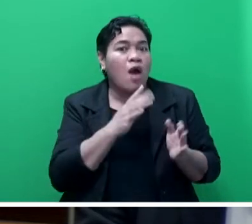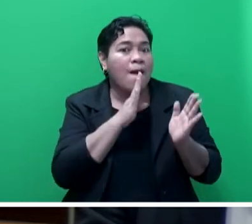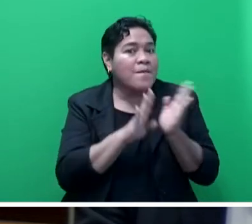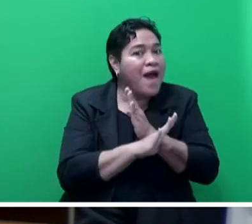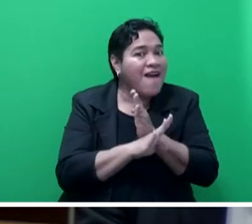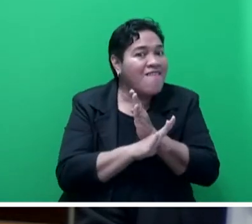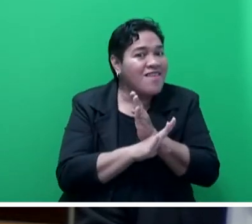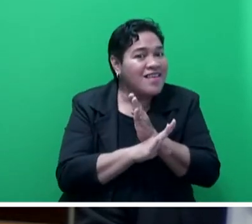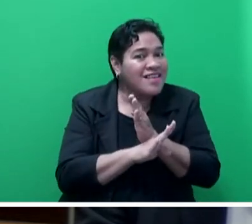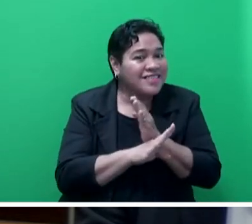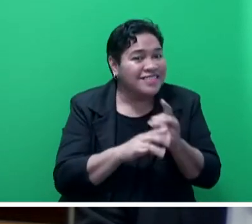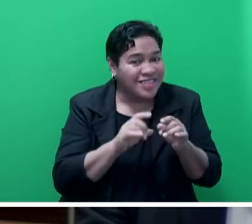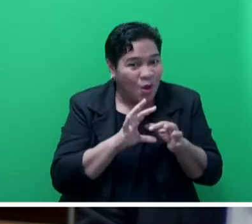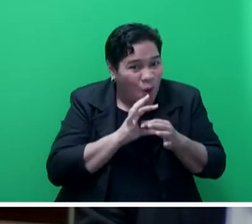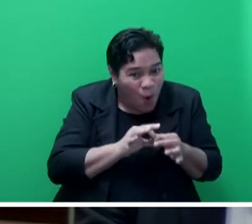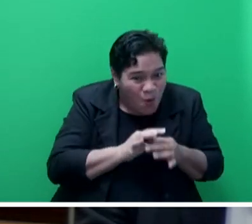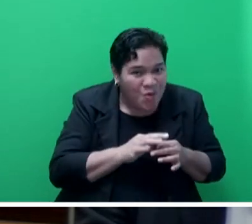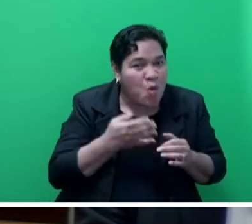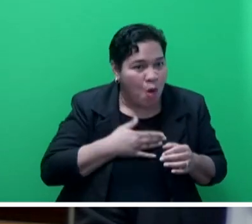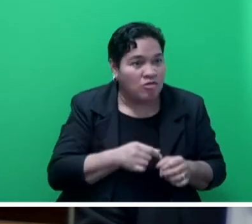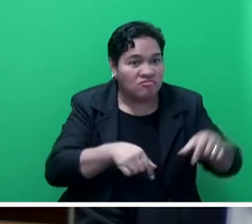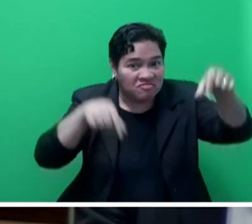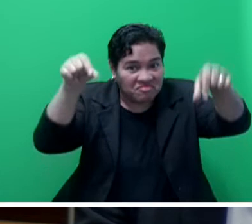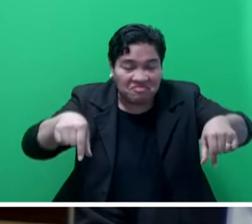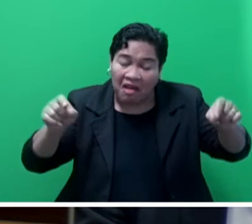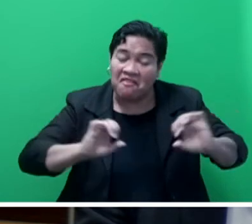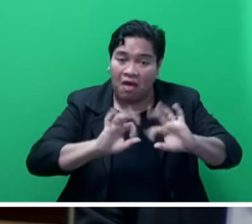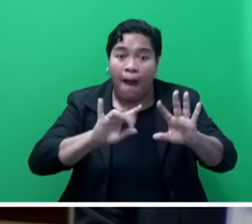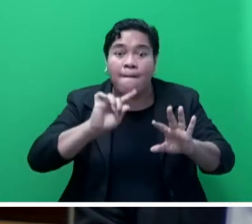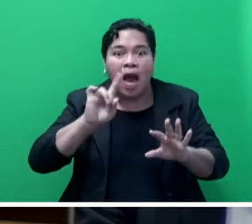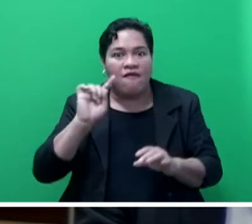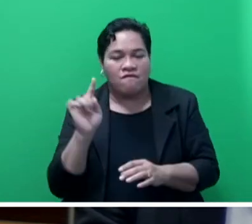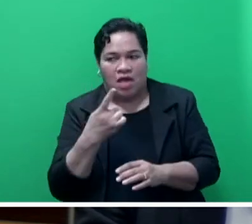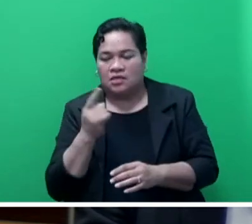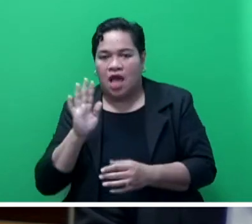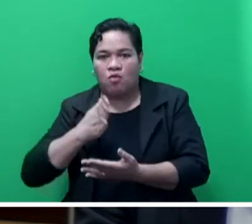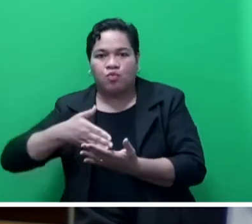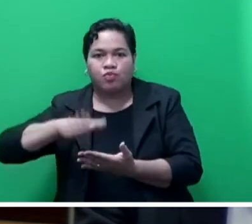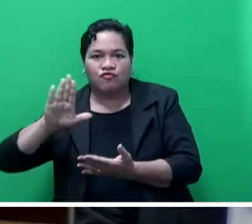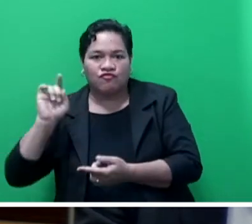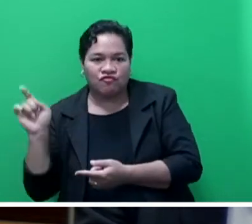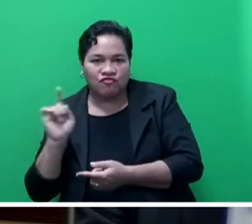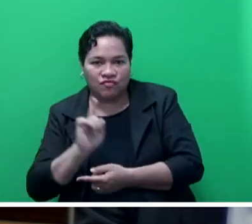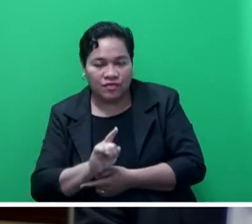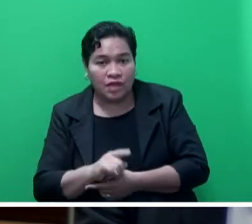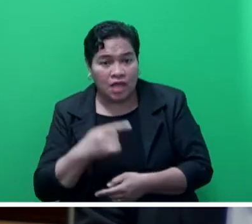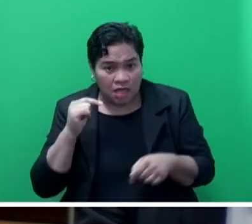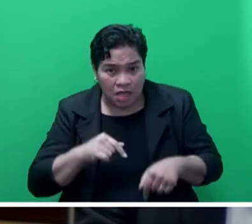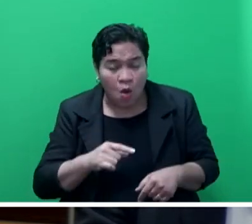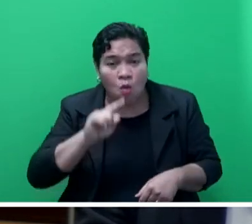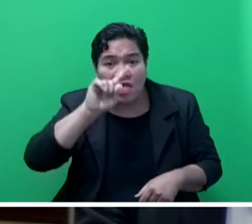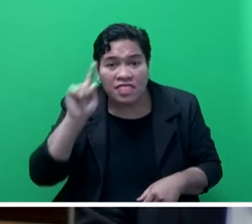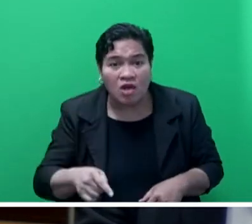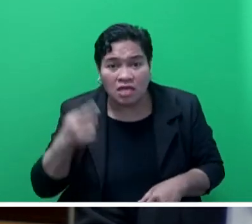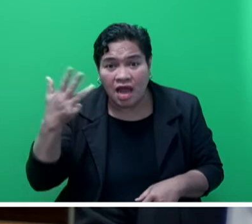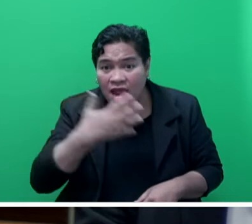with the approval of MSAF. So, Mr. Speaker, sir, in Fiji we have 1,114 ATONs around the country,